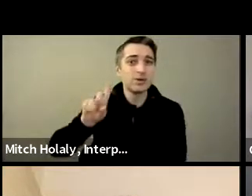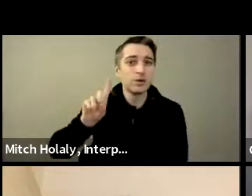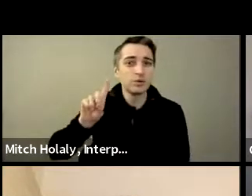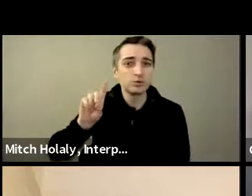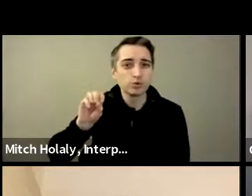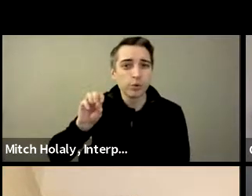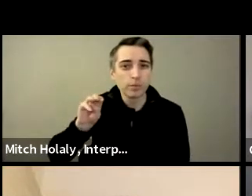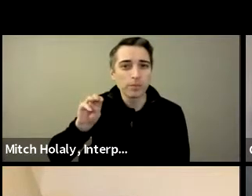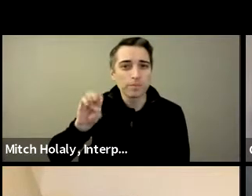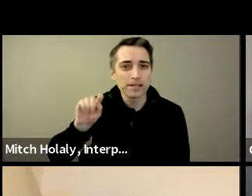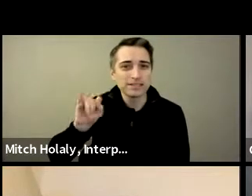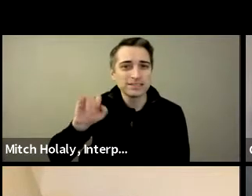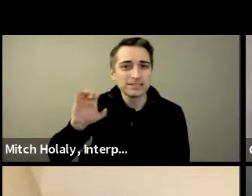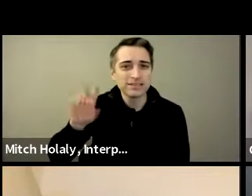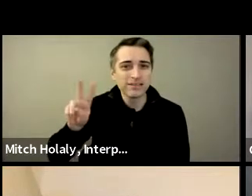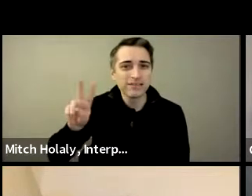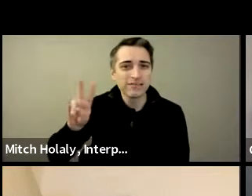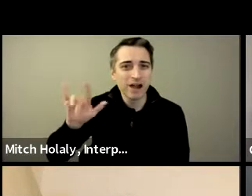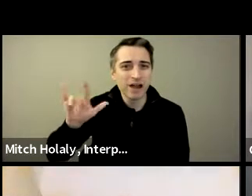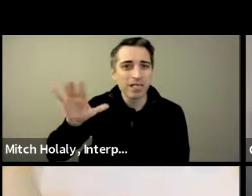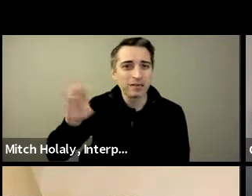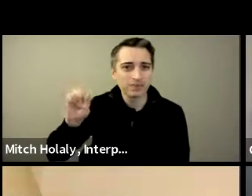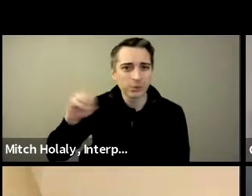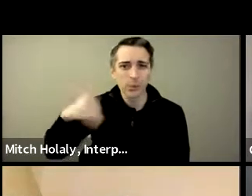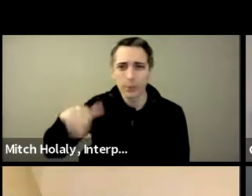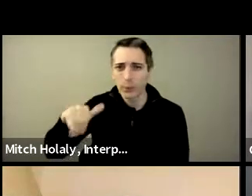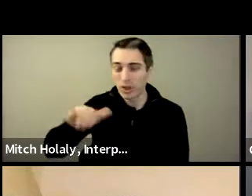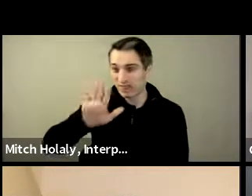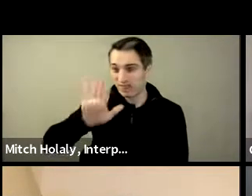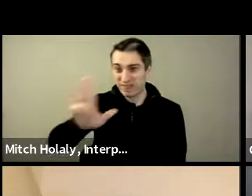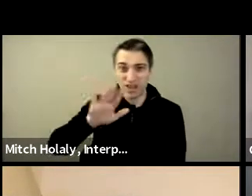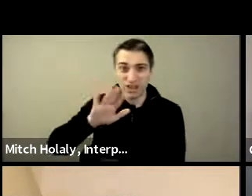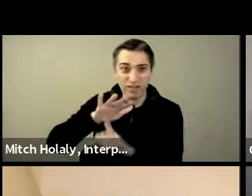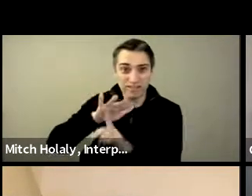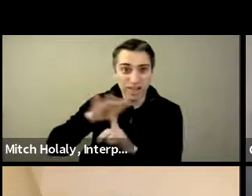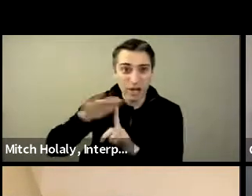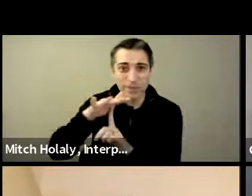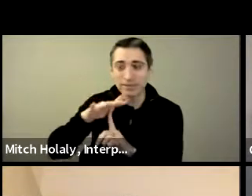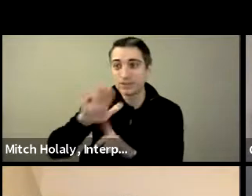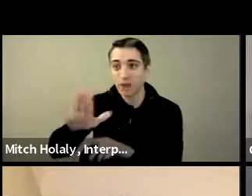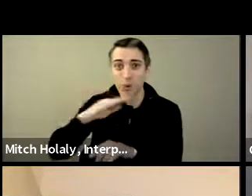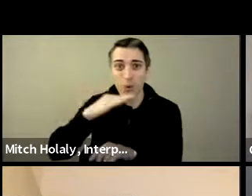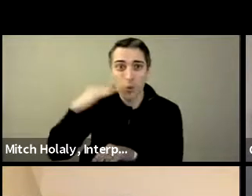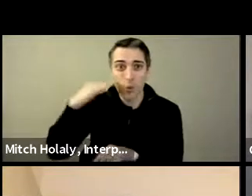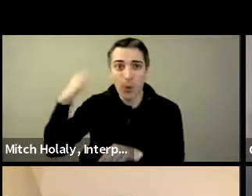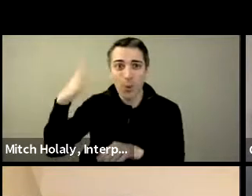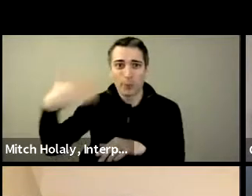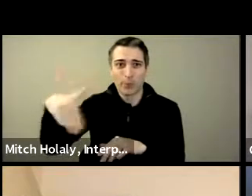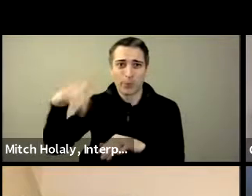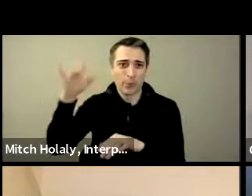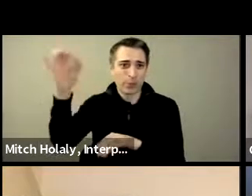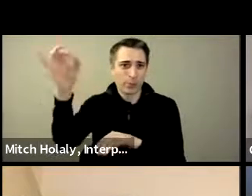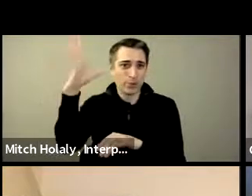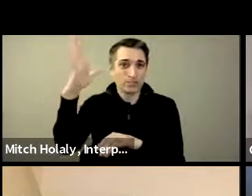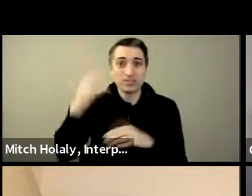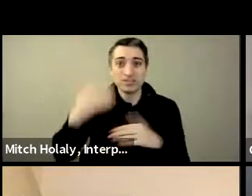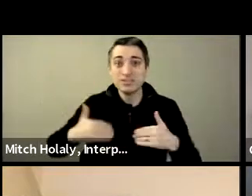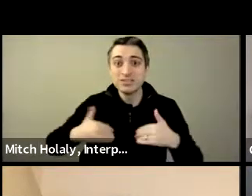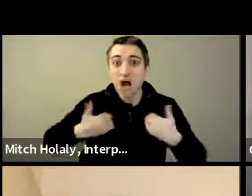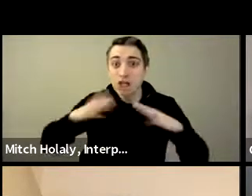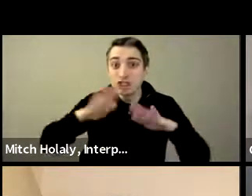facing unimaginable environments as they, along with young children who are not able to attend school,